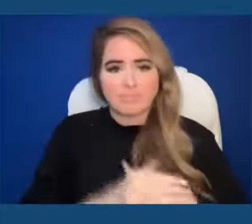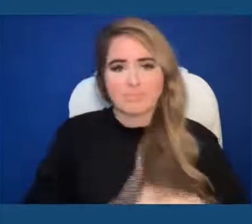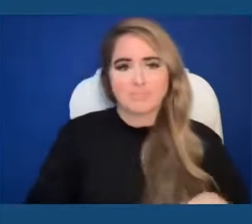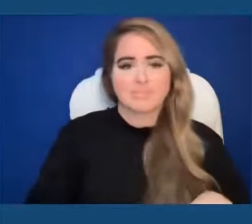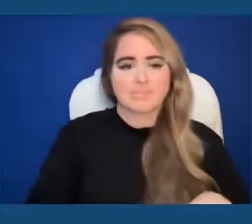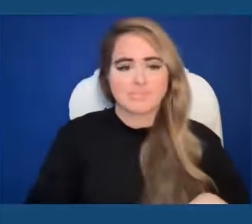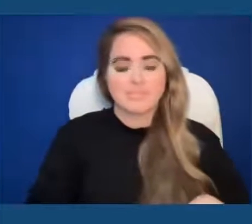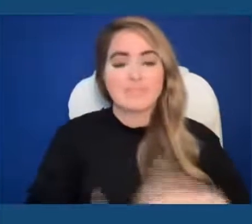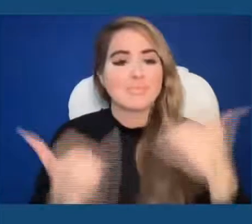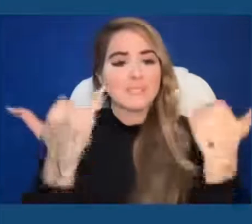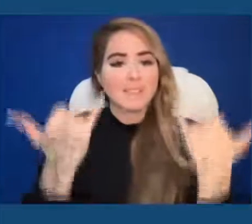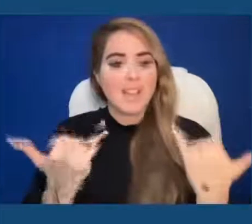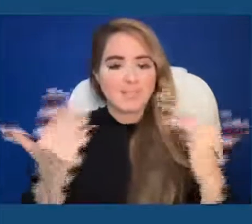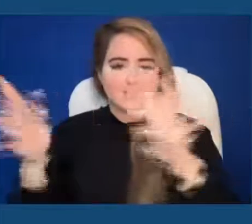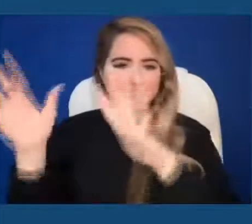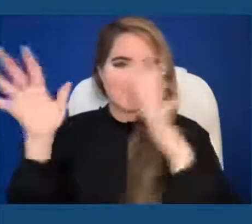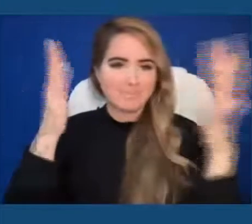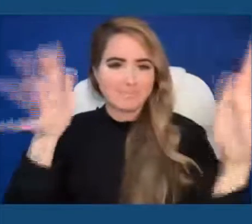I now